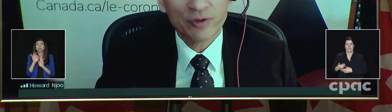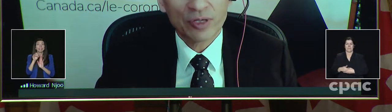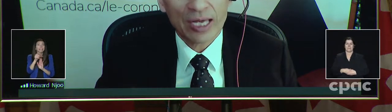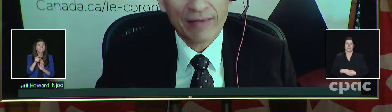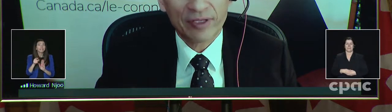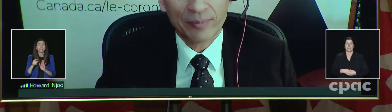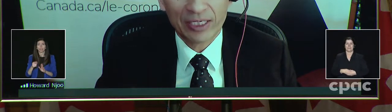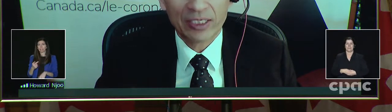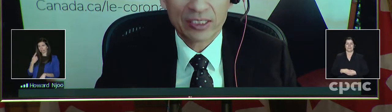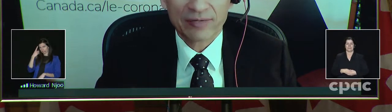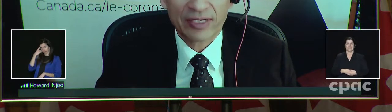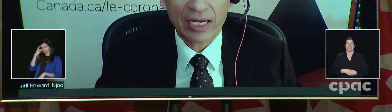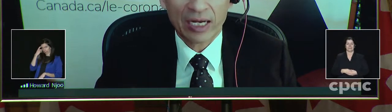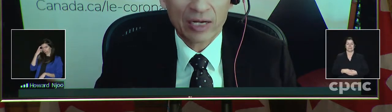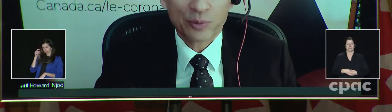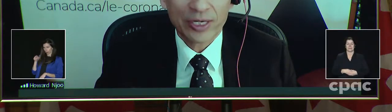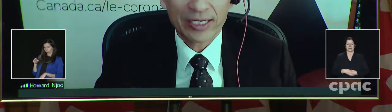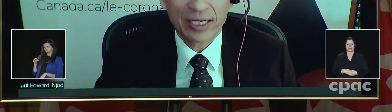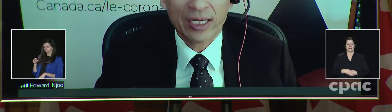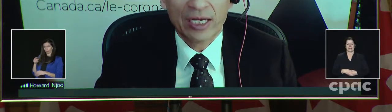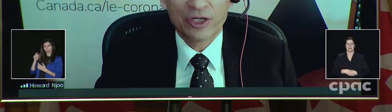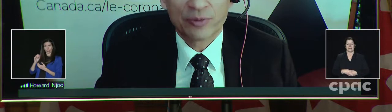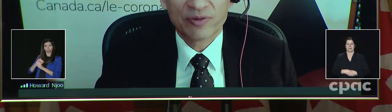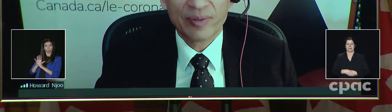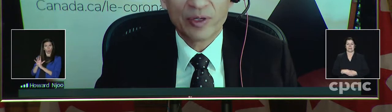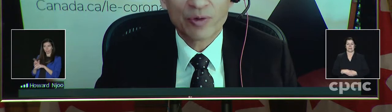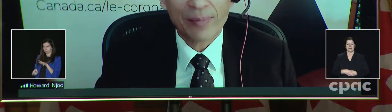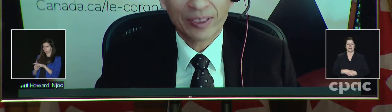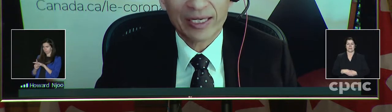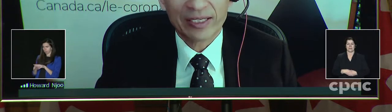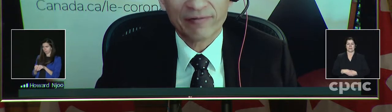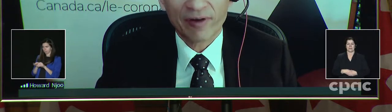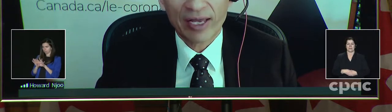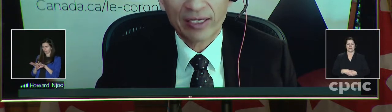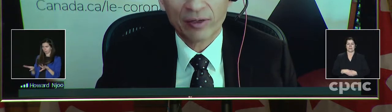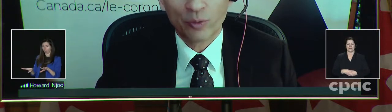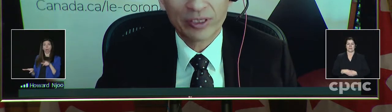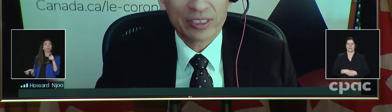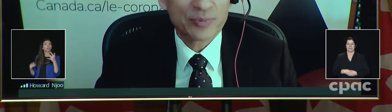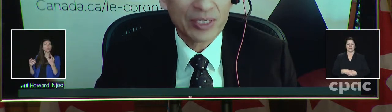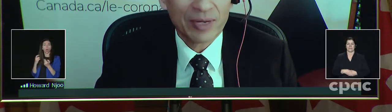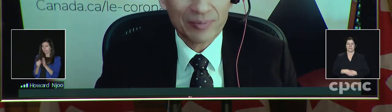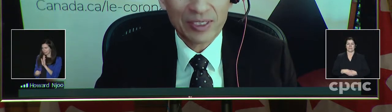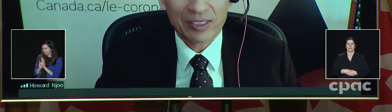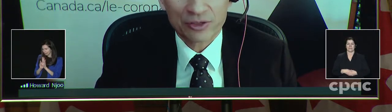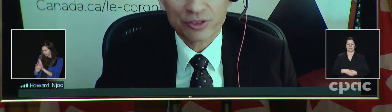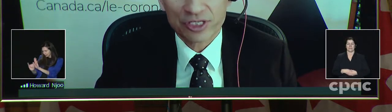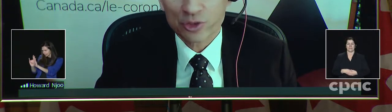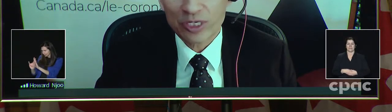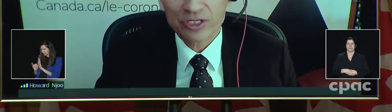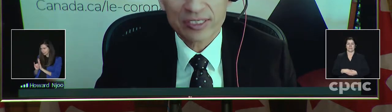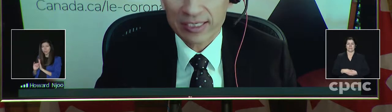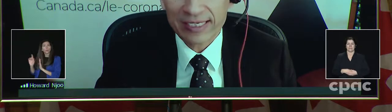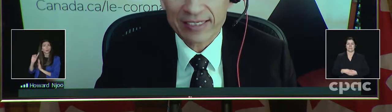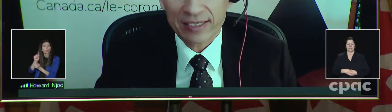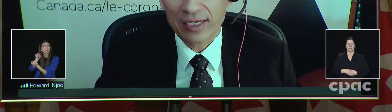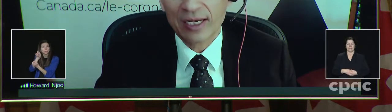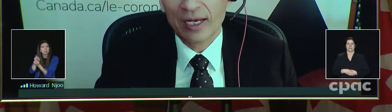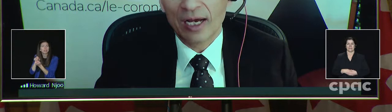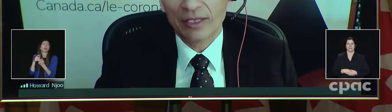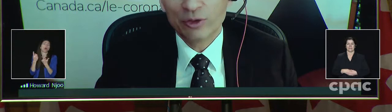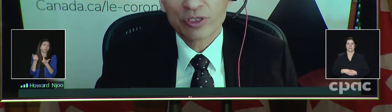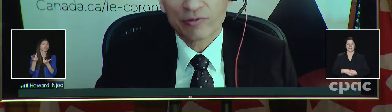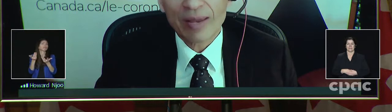outbreaks, if you have the beginnings of an outbreak in terms of maybe rapidly identifying what the spread might be in certain situations, then yes,